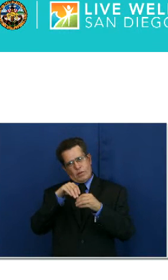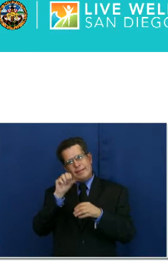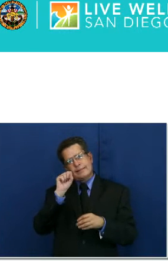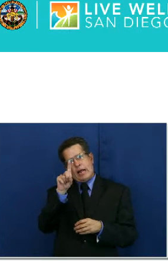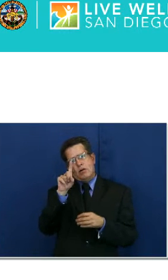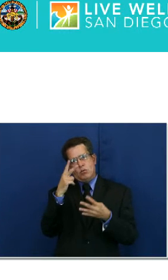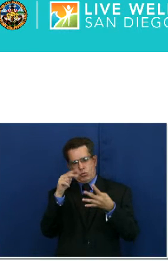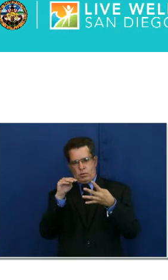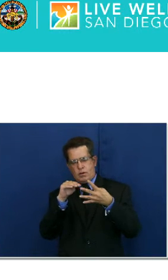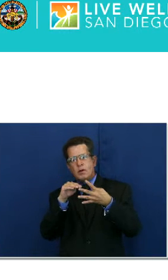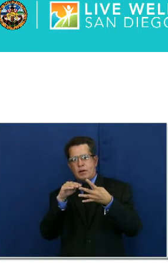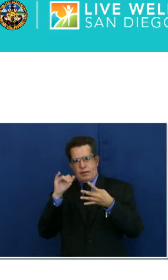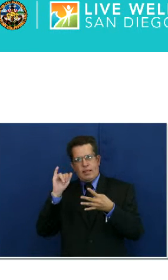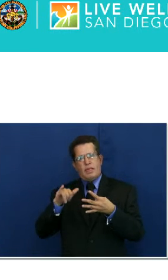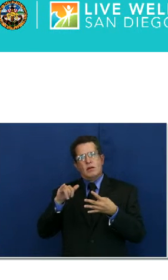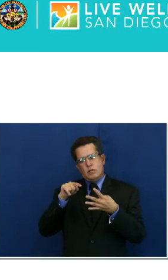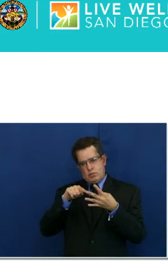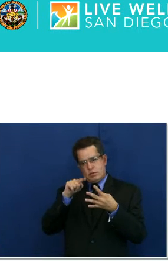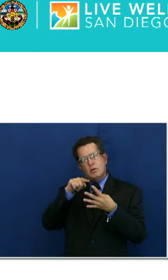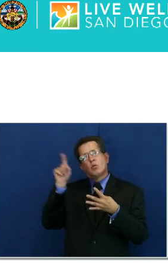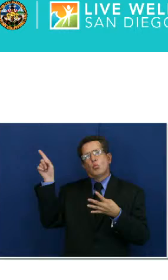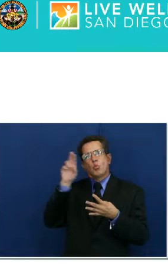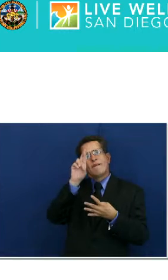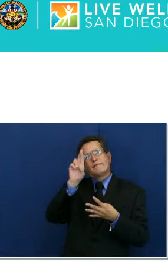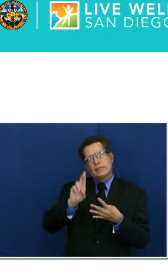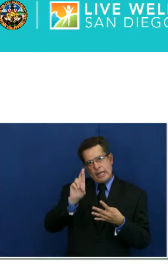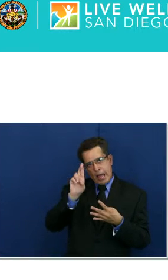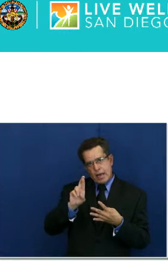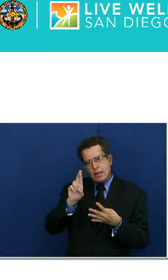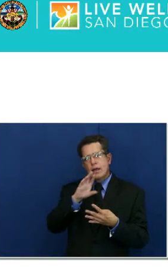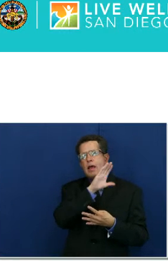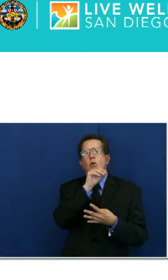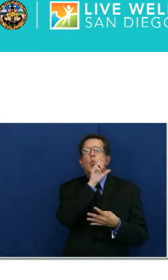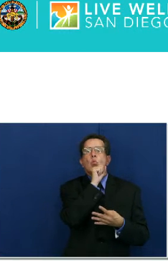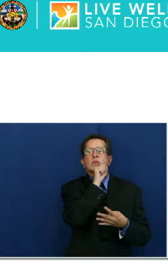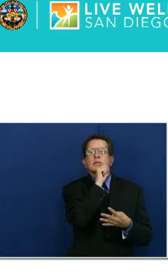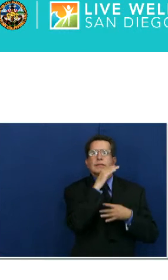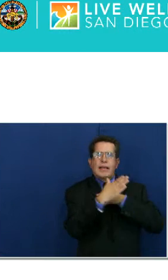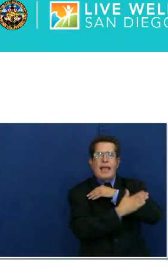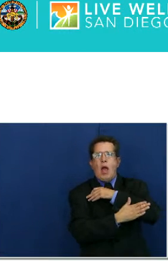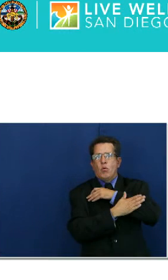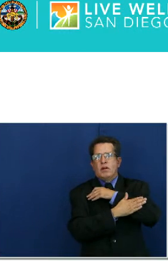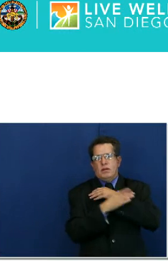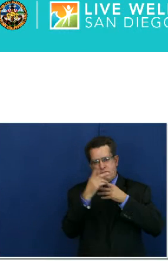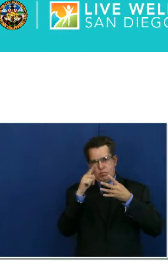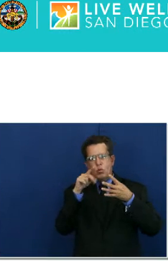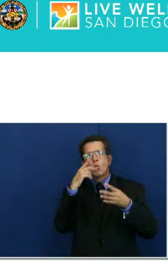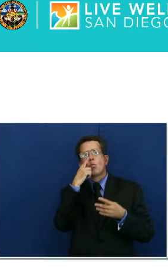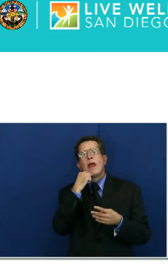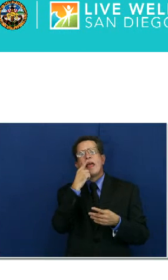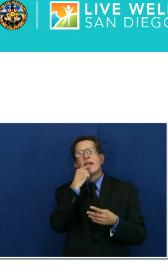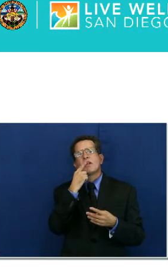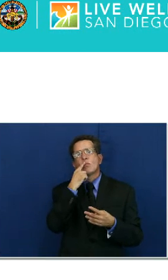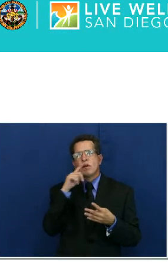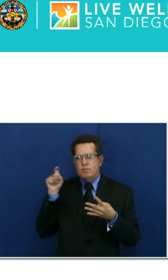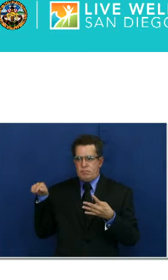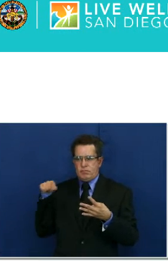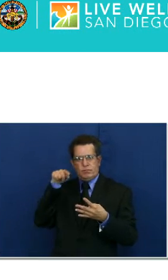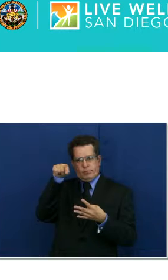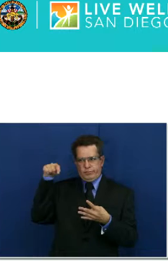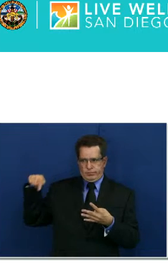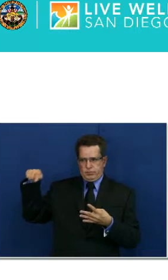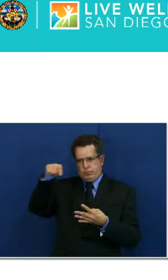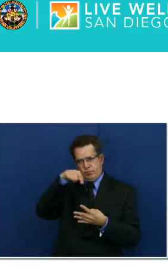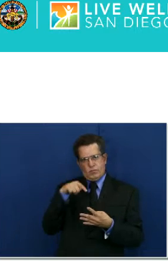those 2 counties includes Riverside and Orange counties. And again, being in the red tier, or Tier 2, means that there